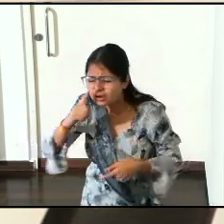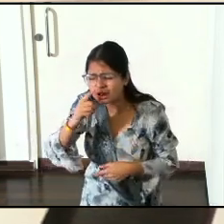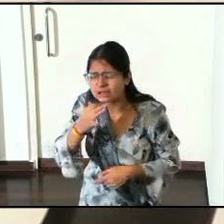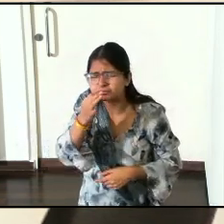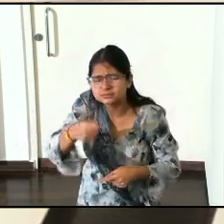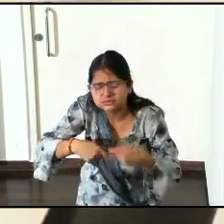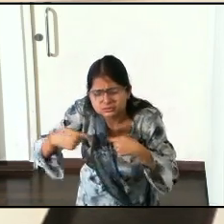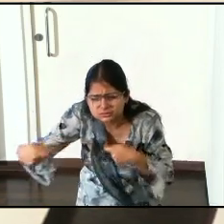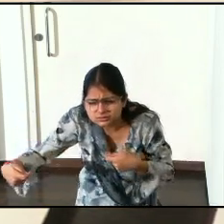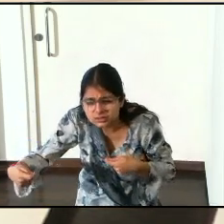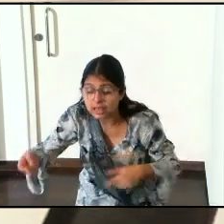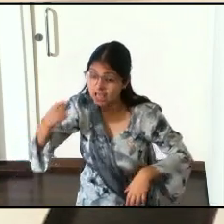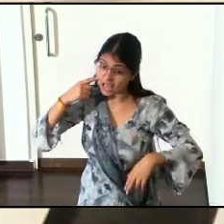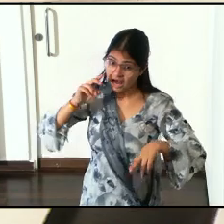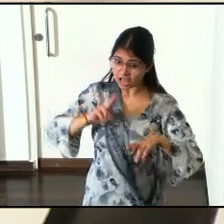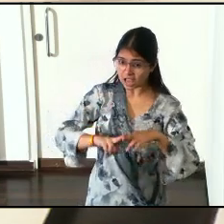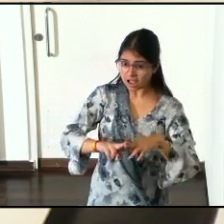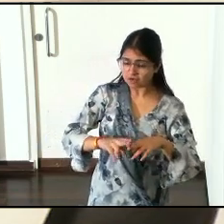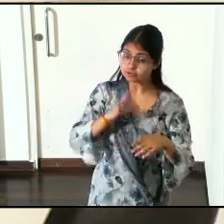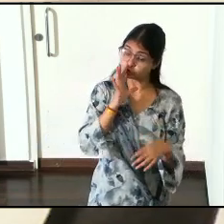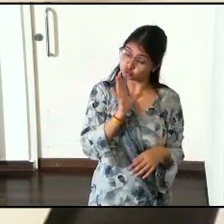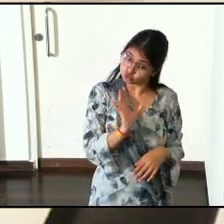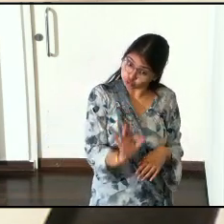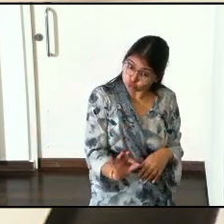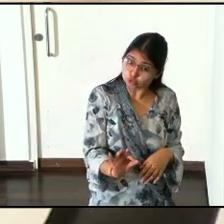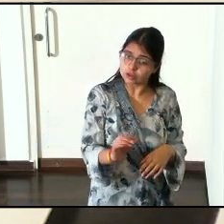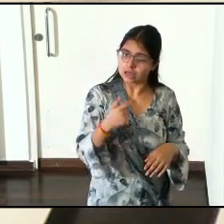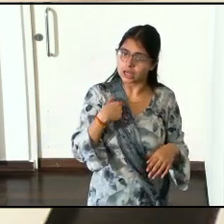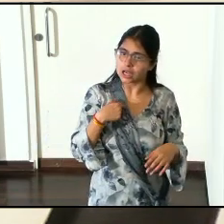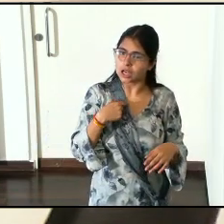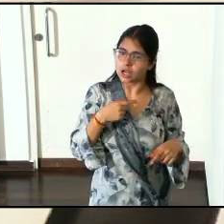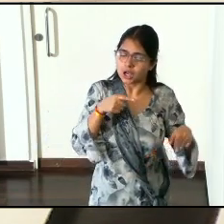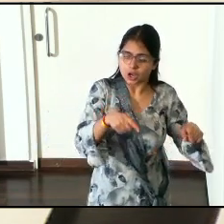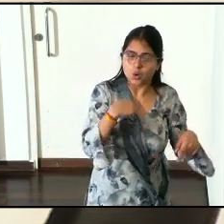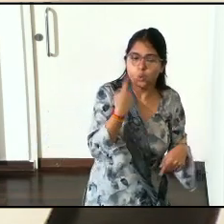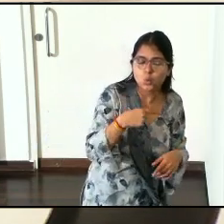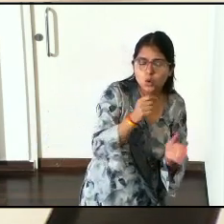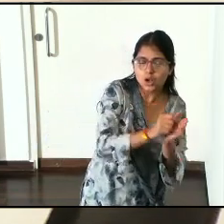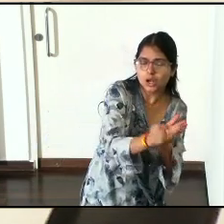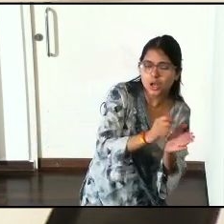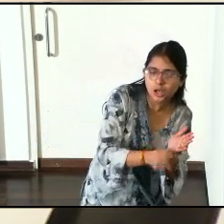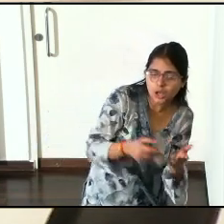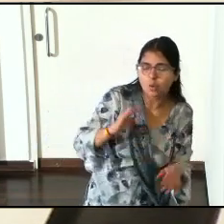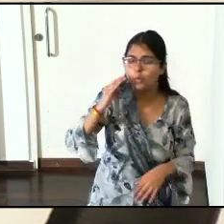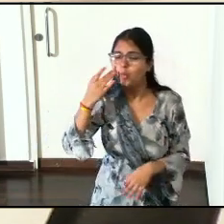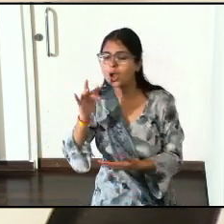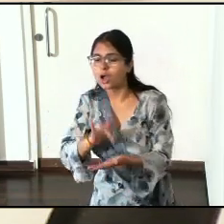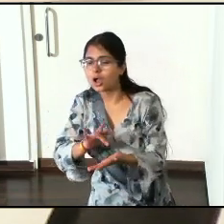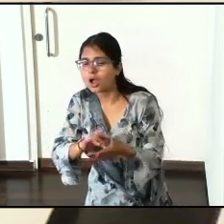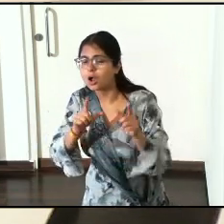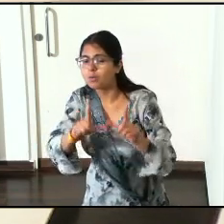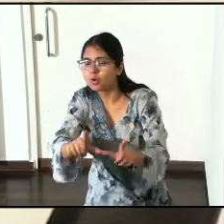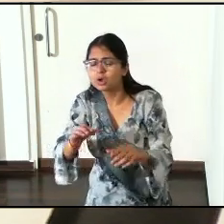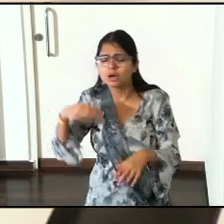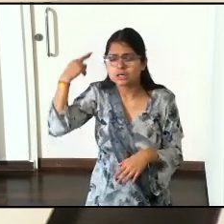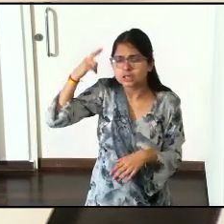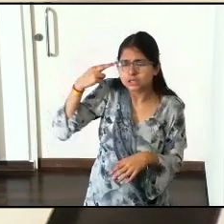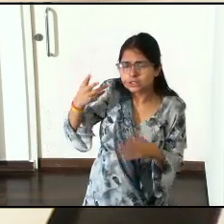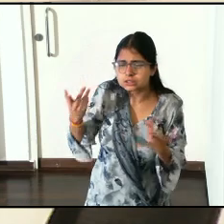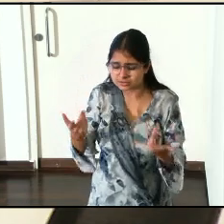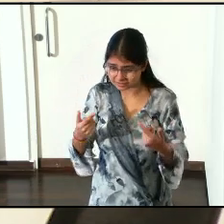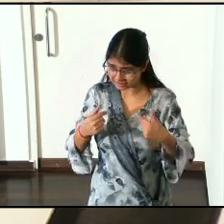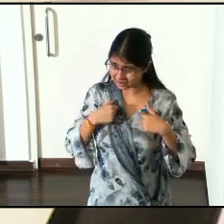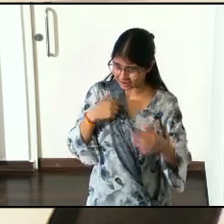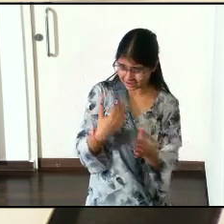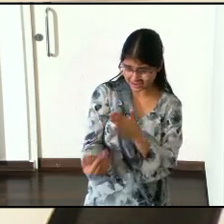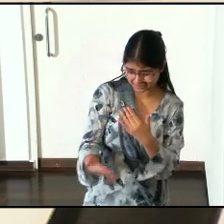If we talk about authenticity, we'll raise the questions of who is the author, where is it published, and what is the reason. So how are we